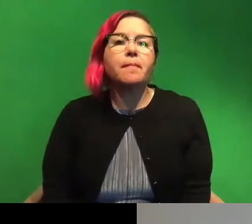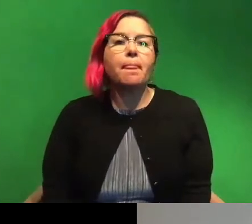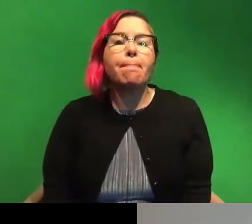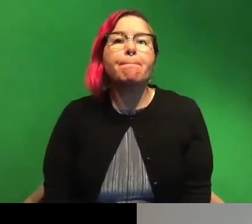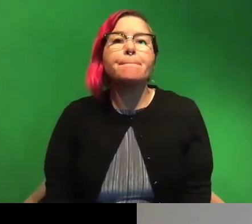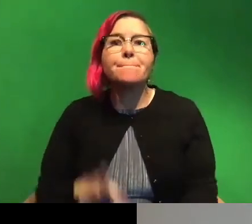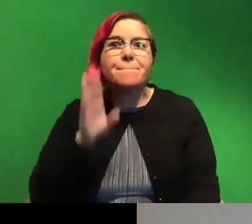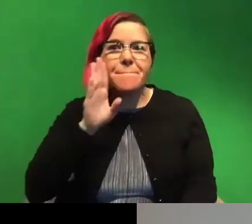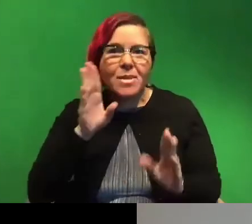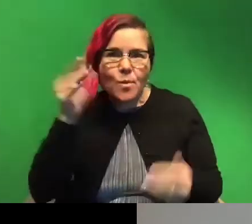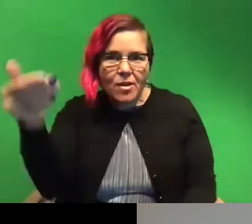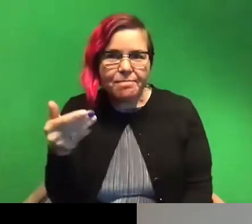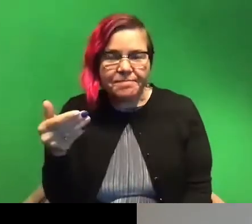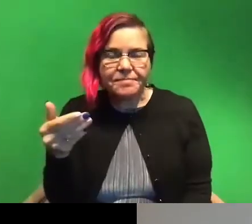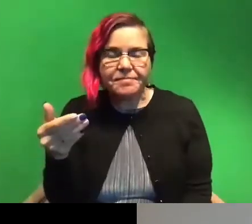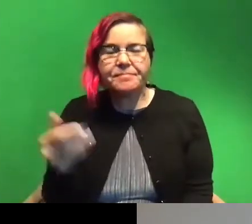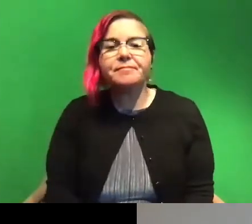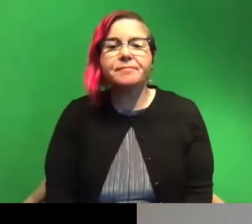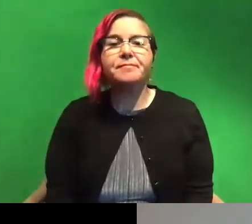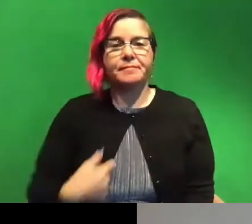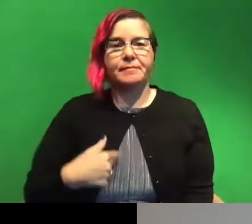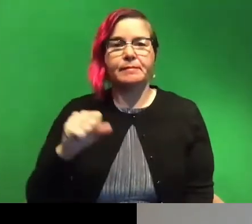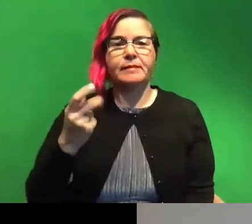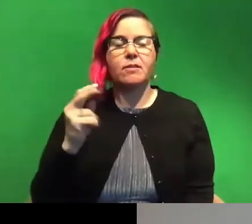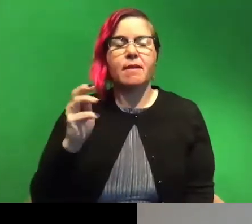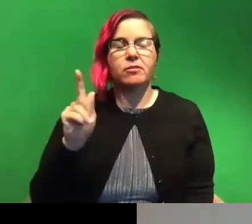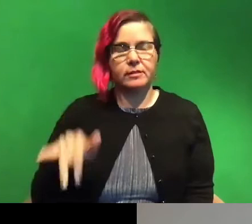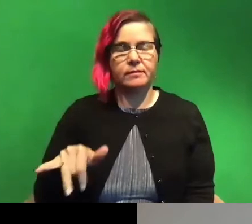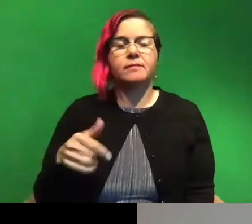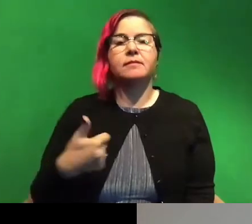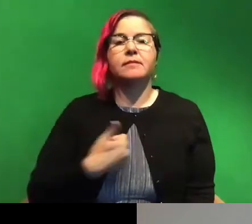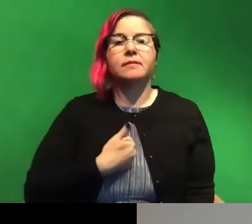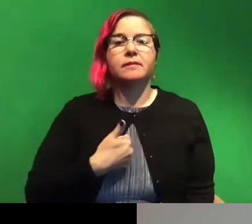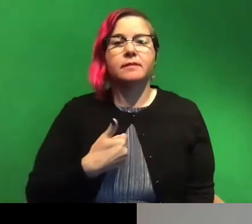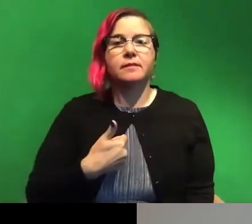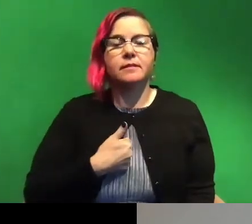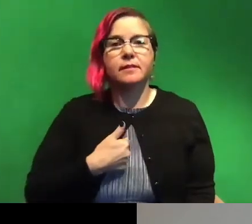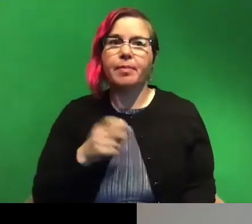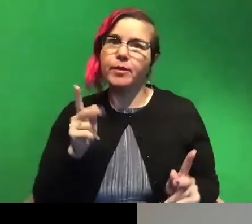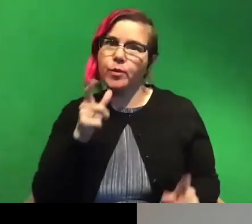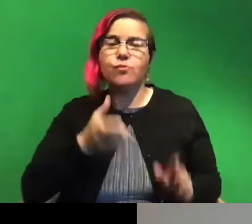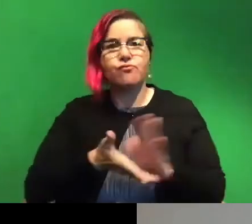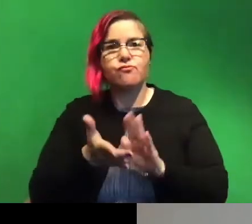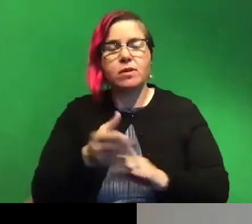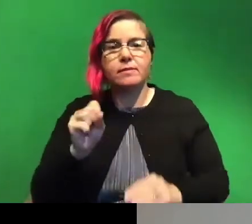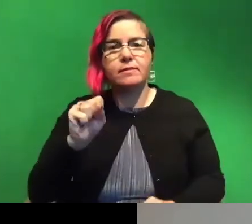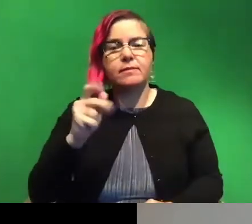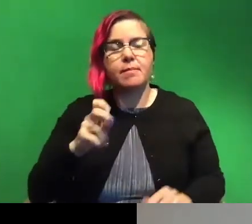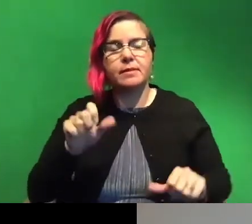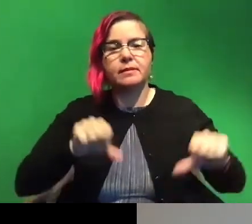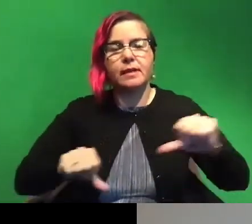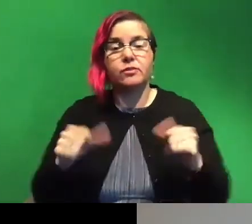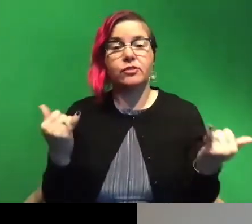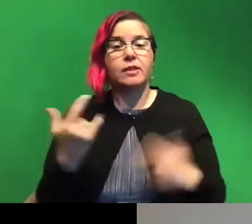Everybody, hello, welcome. I'm Sarah McAnulty. I'm the person who runs Skype a Scientist, and